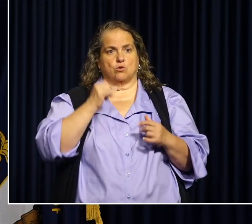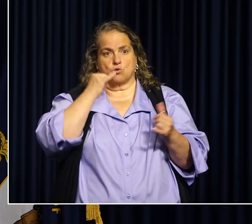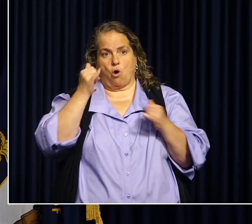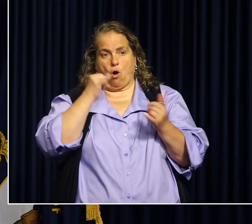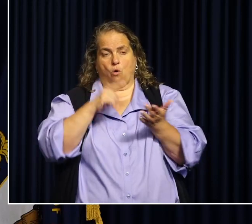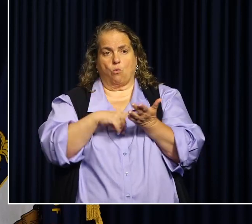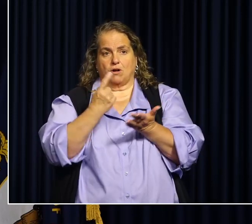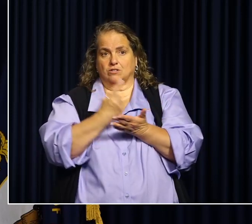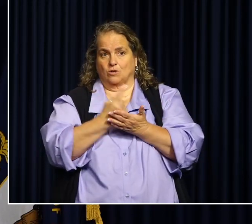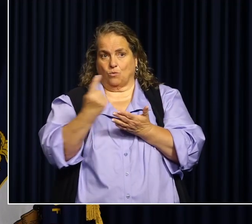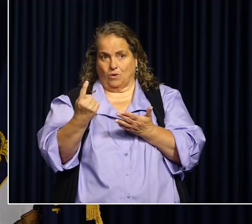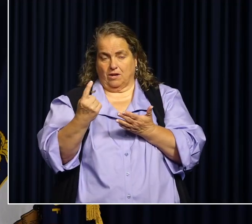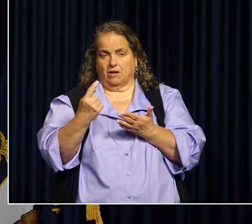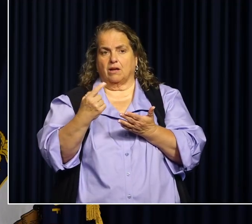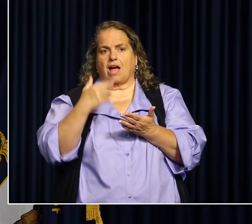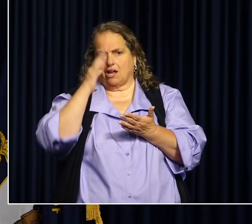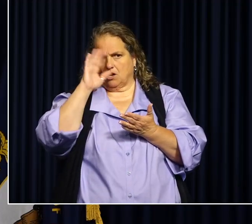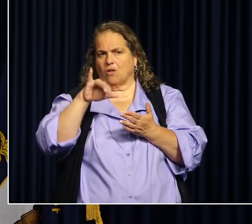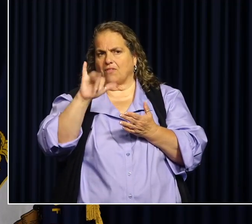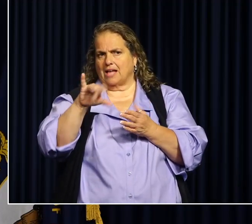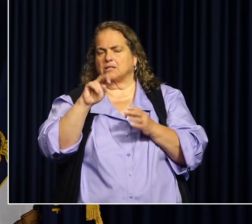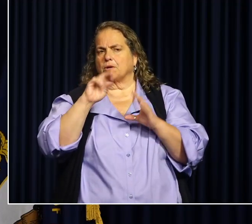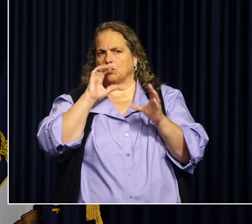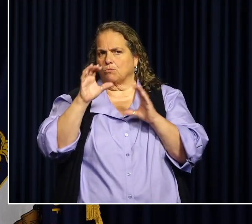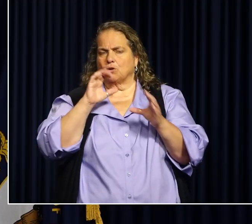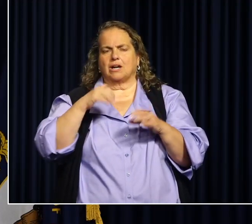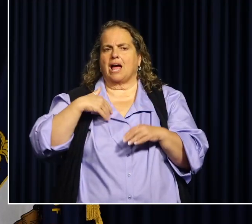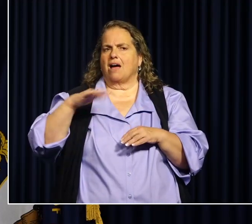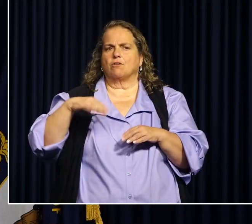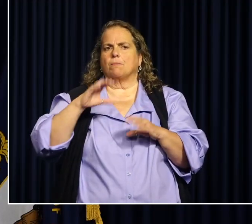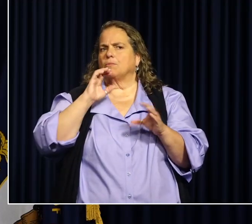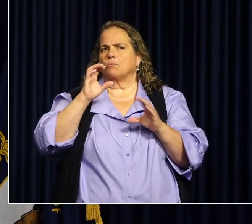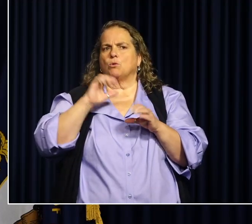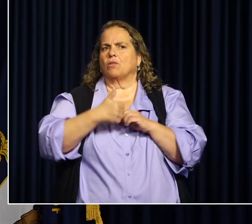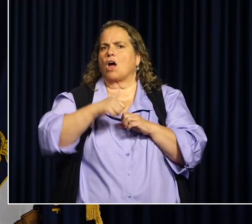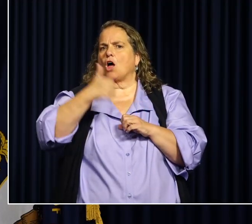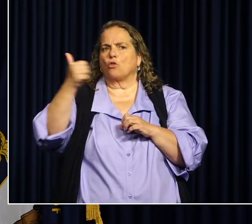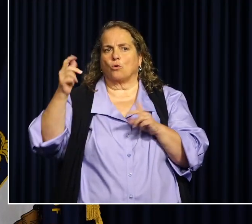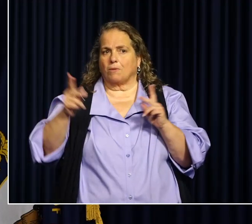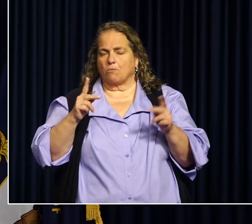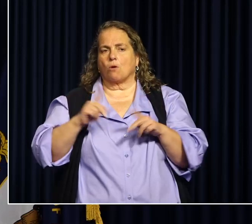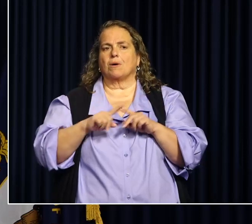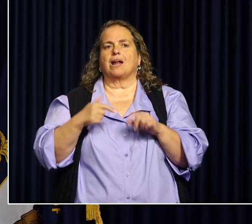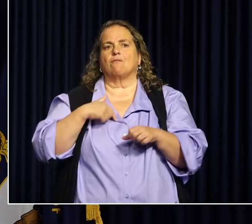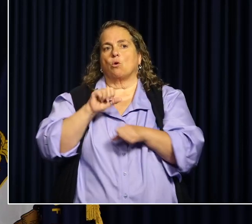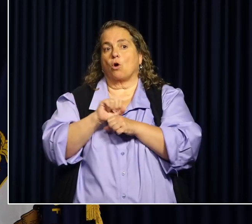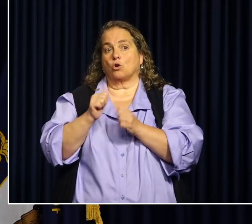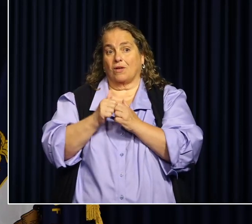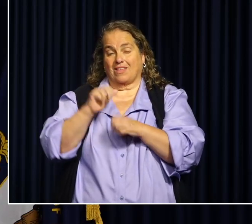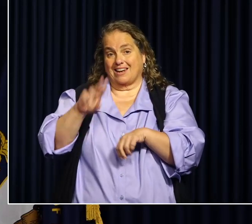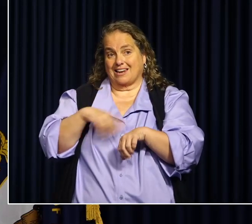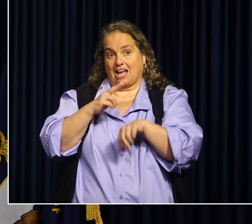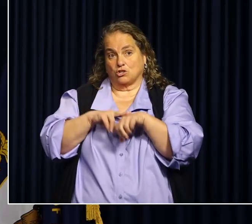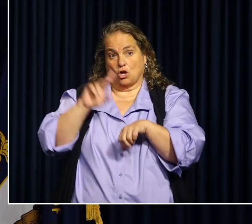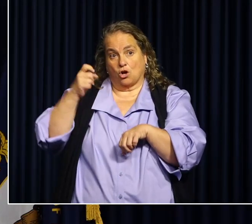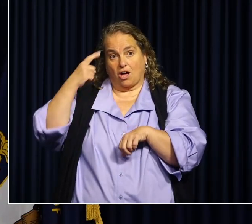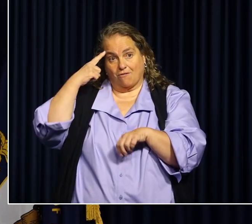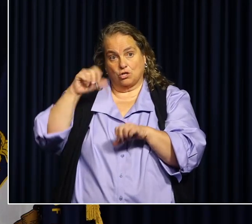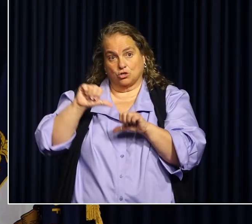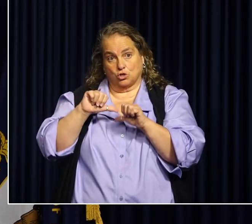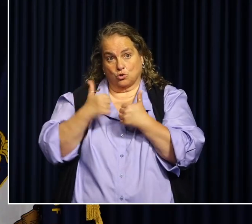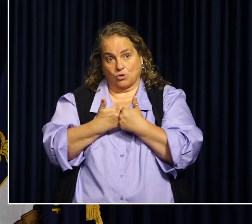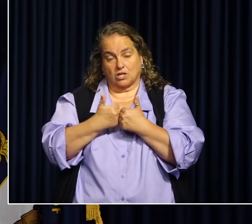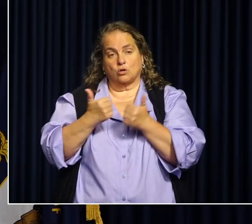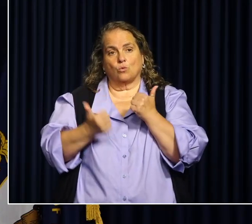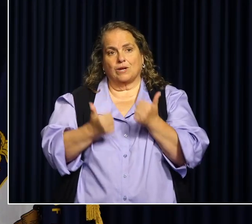communicated there. I haven't personally communicated with the other individuals. What I have done is worked with the National Governors Association, which